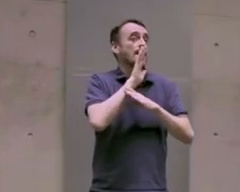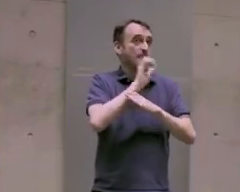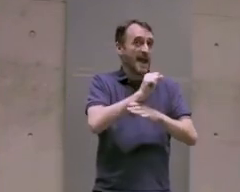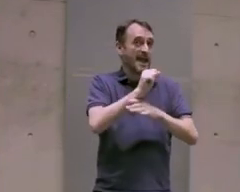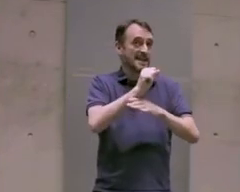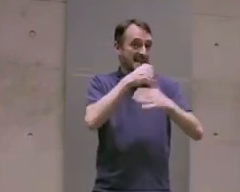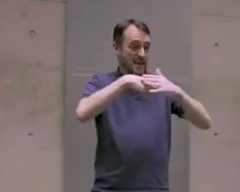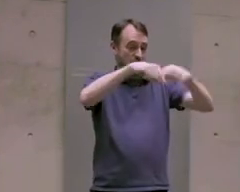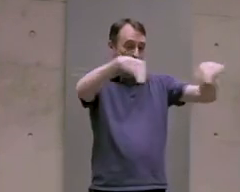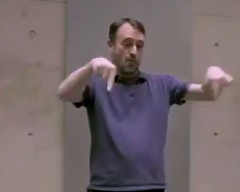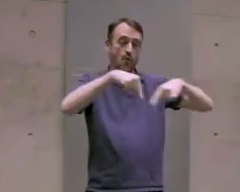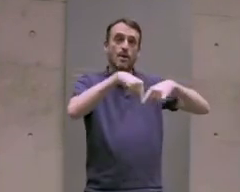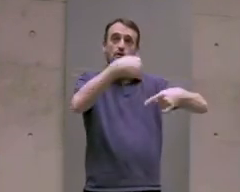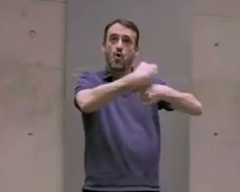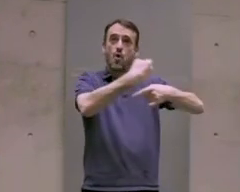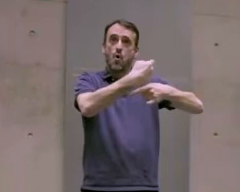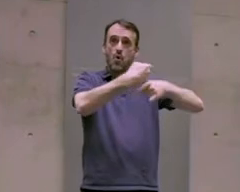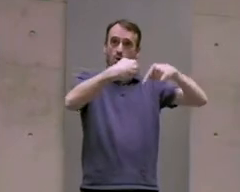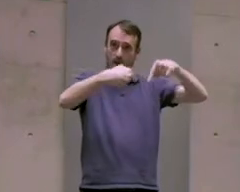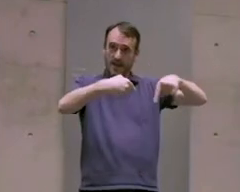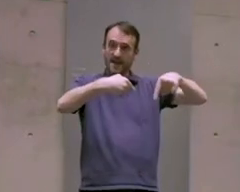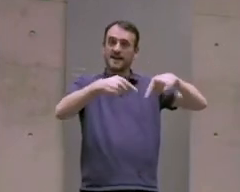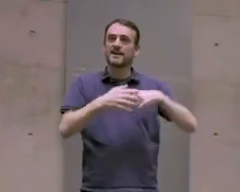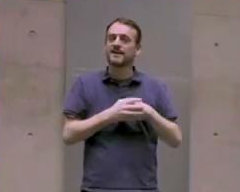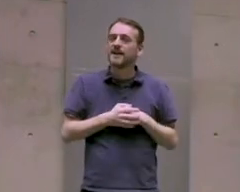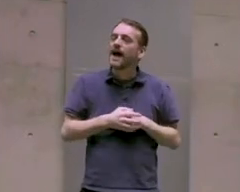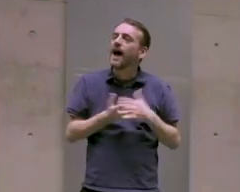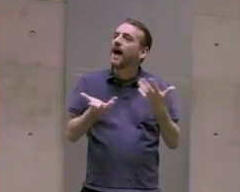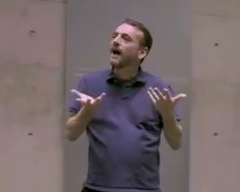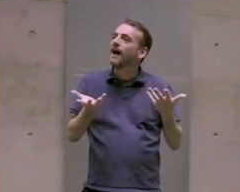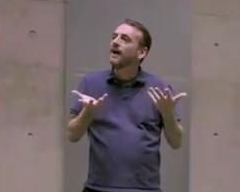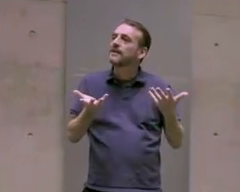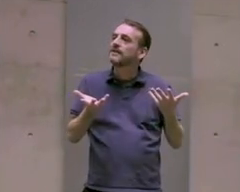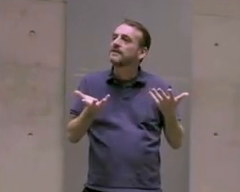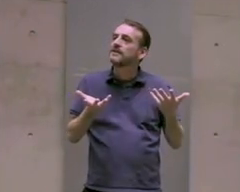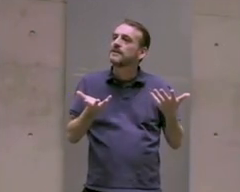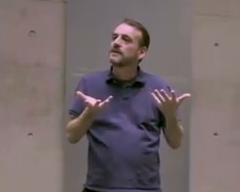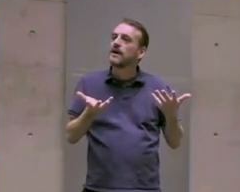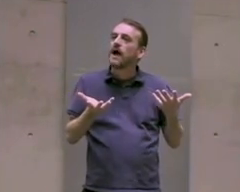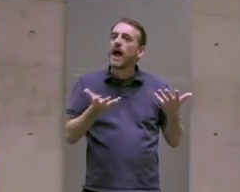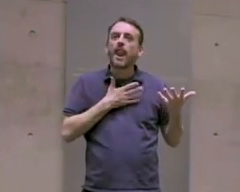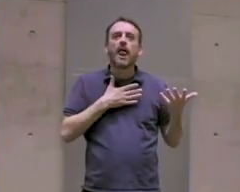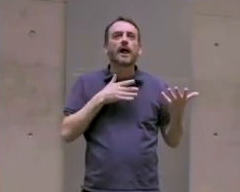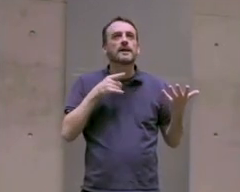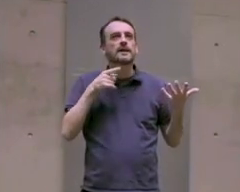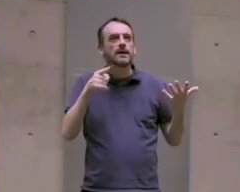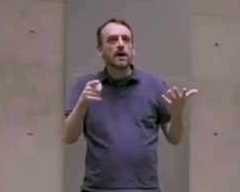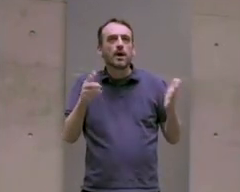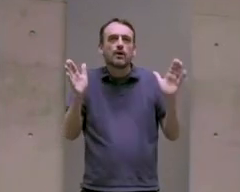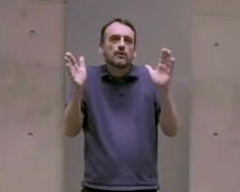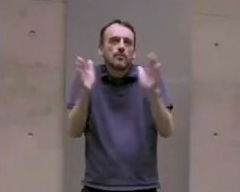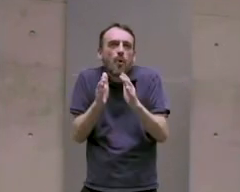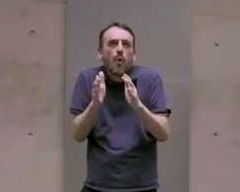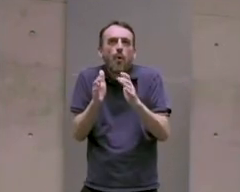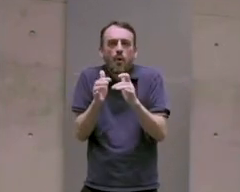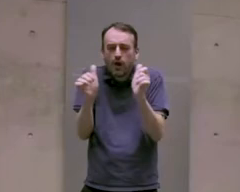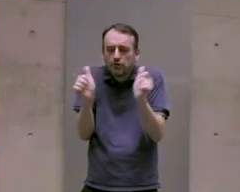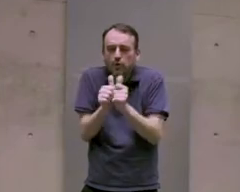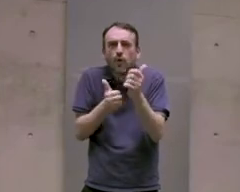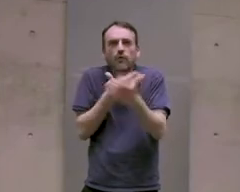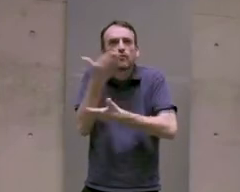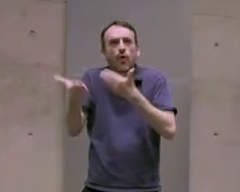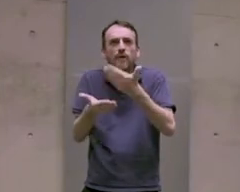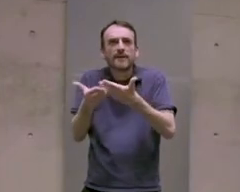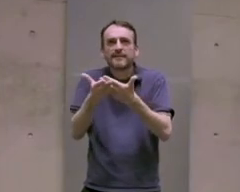like, sarcastically, that's her description. And I do like chamber pieces, basically, like small, concise stories in like a